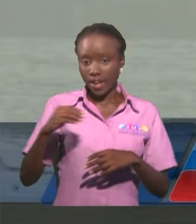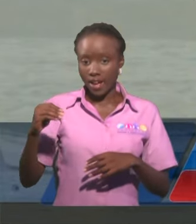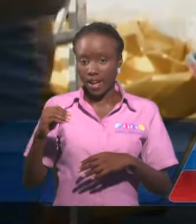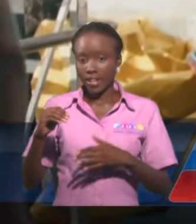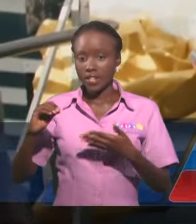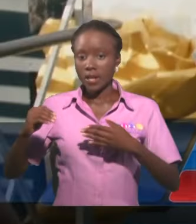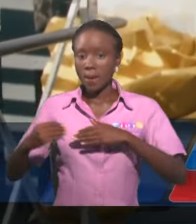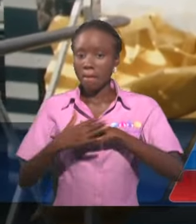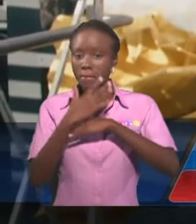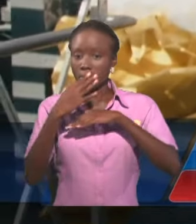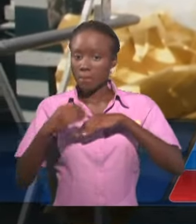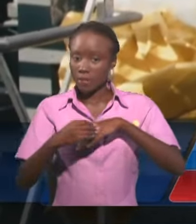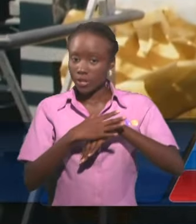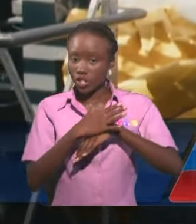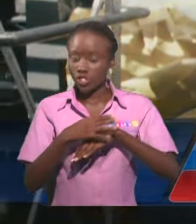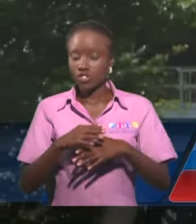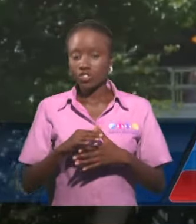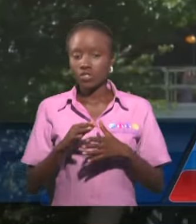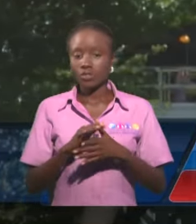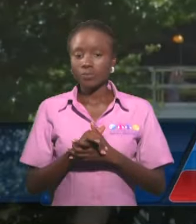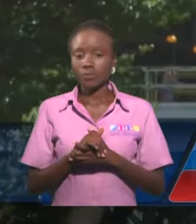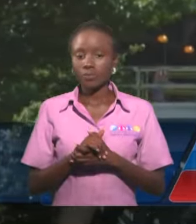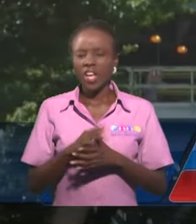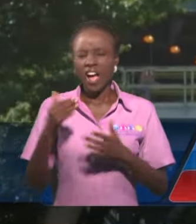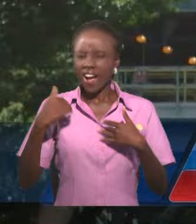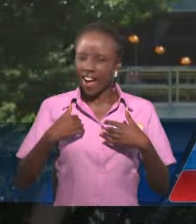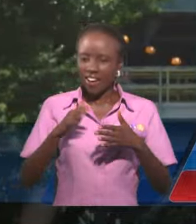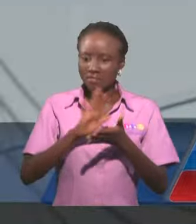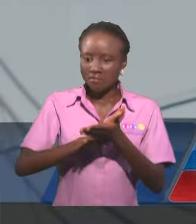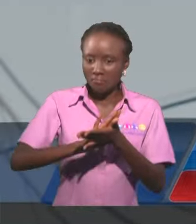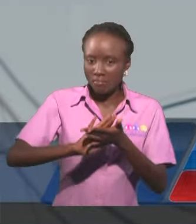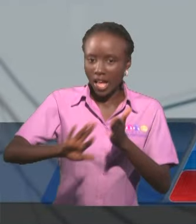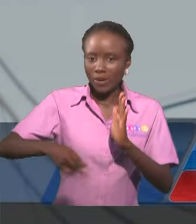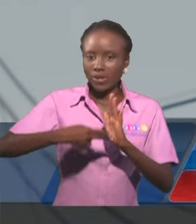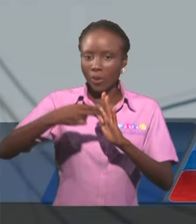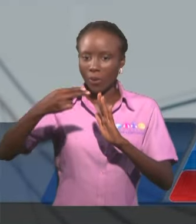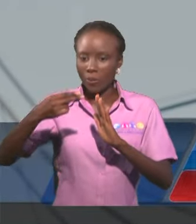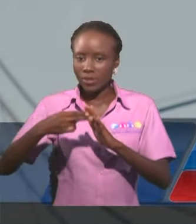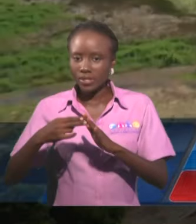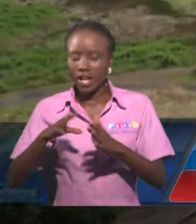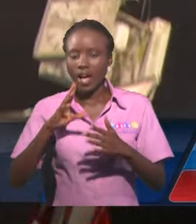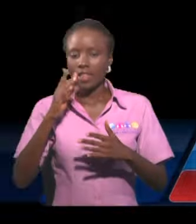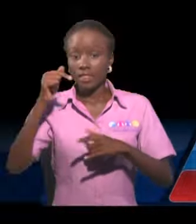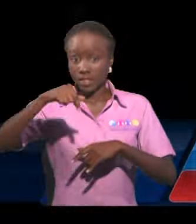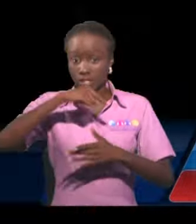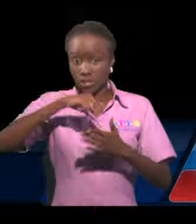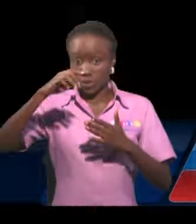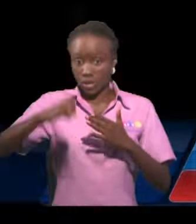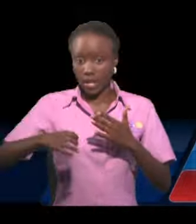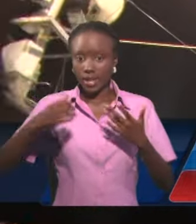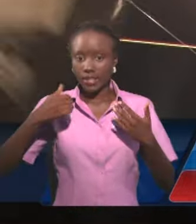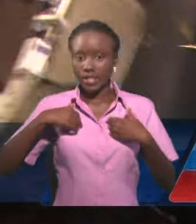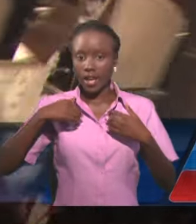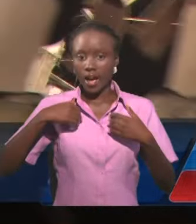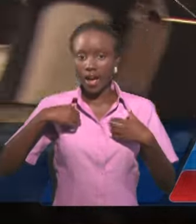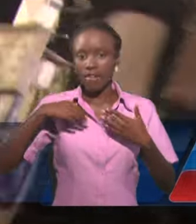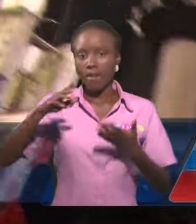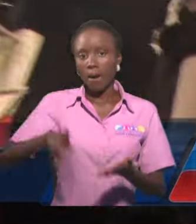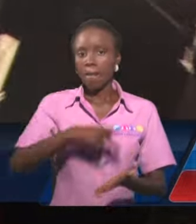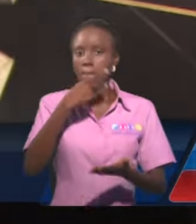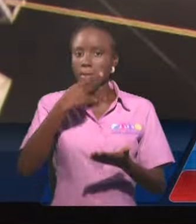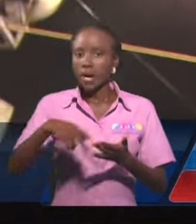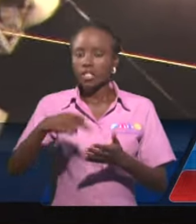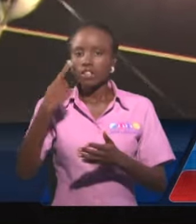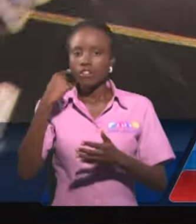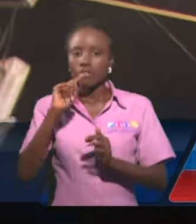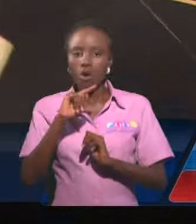Beach Resort as incentives. Alderman Kevon Primus King noted the mayor's ball, which takes place this weekend, as the perfect opportunity for